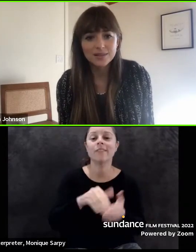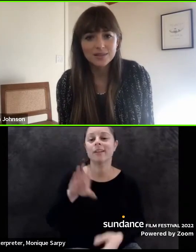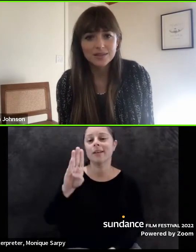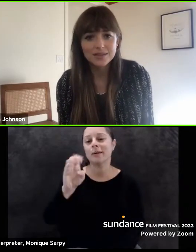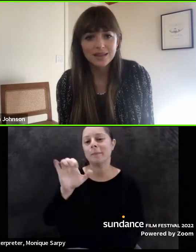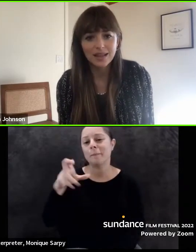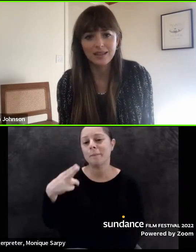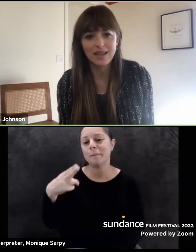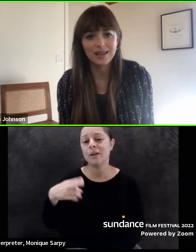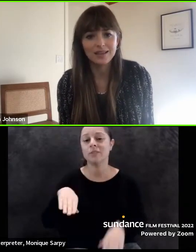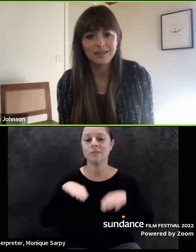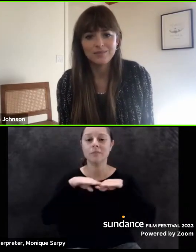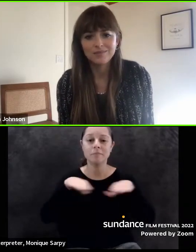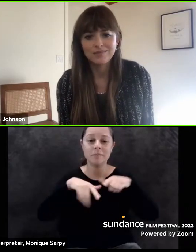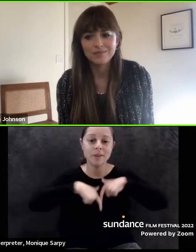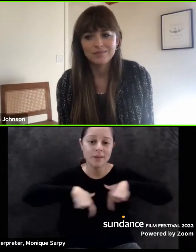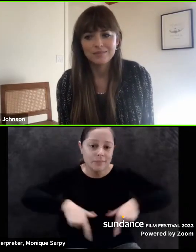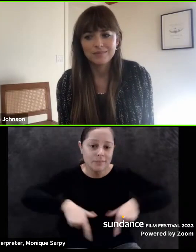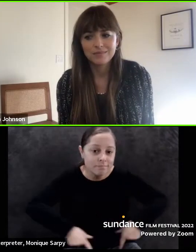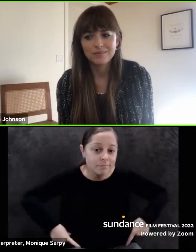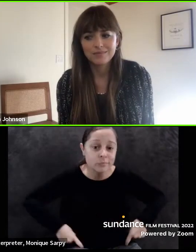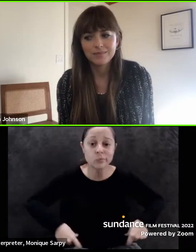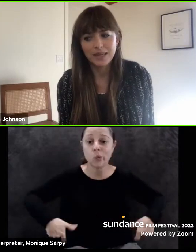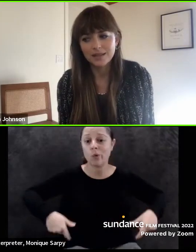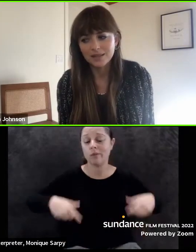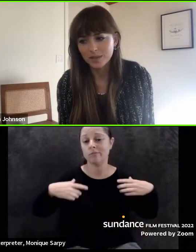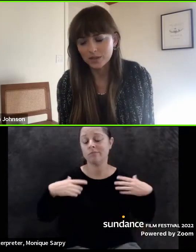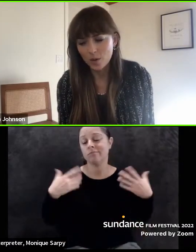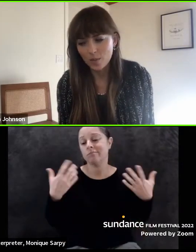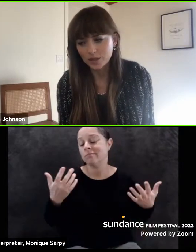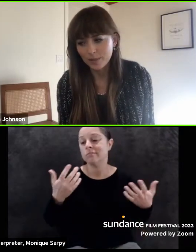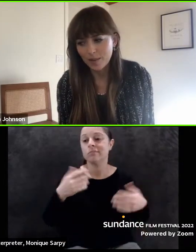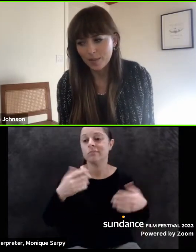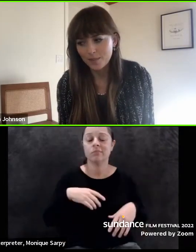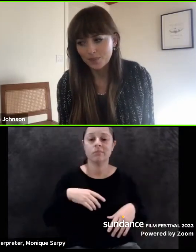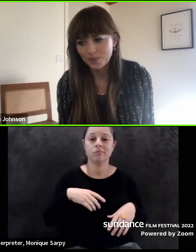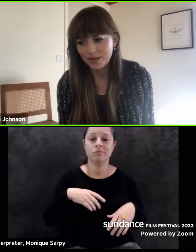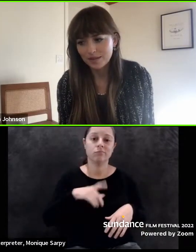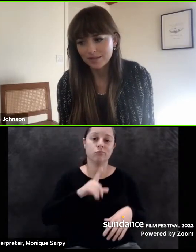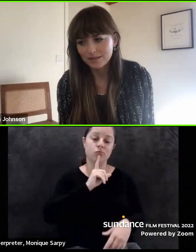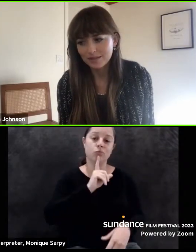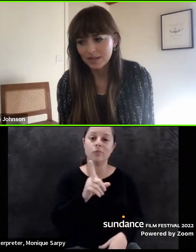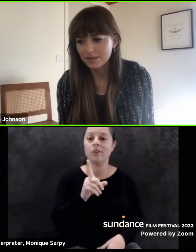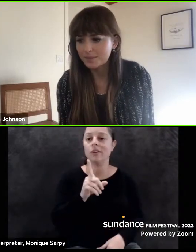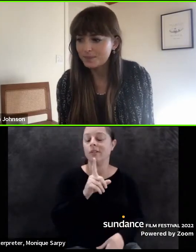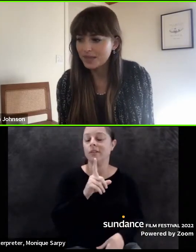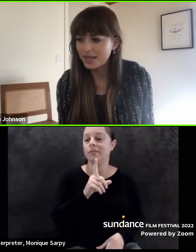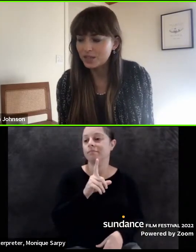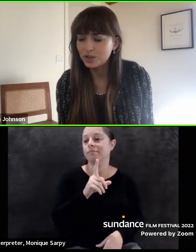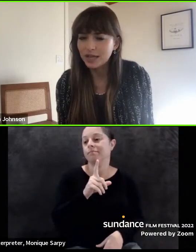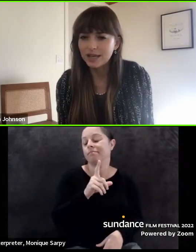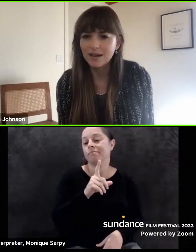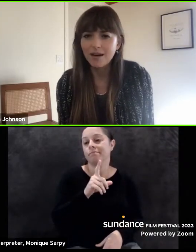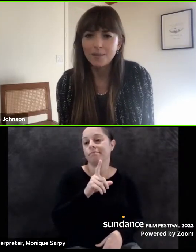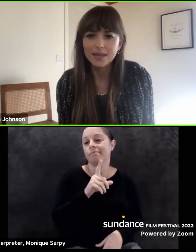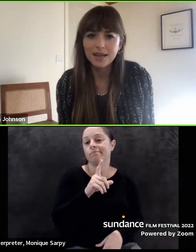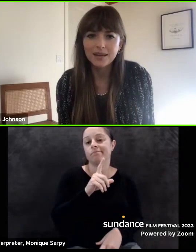bathing suits, and like, because it was so much about the intricate and